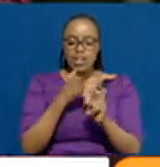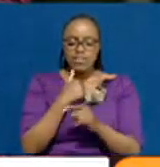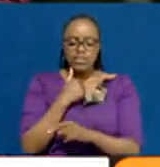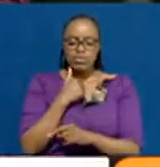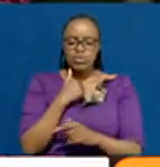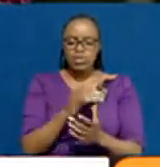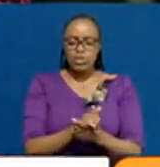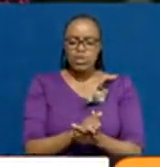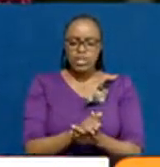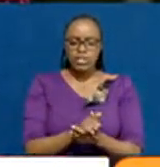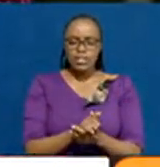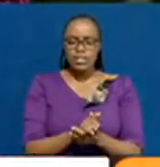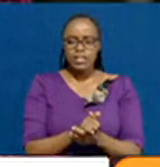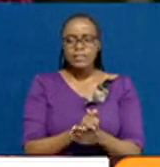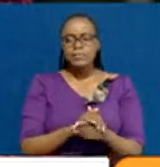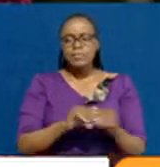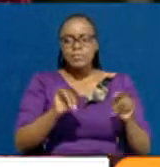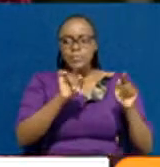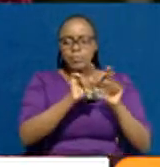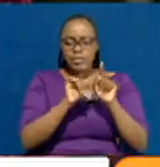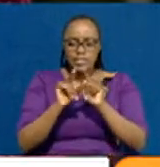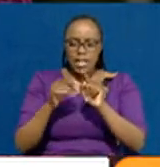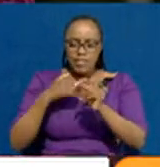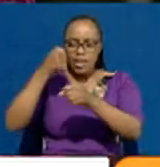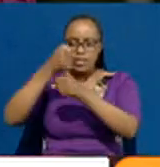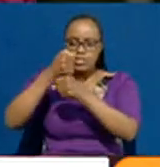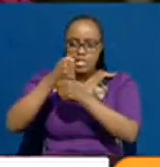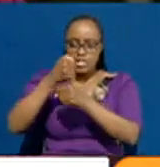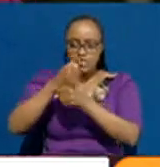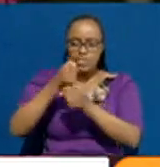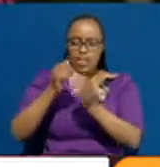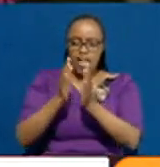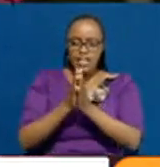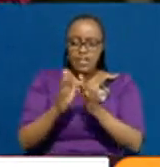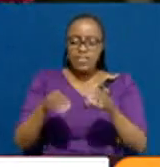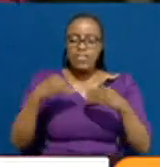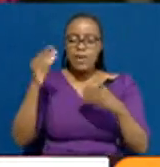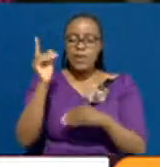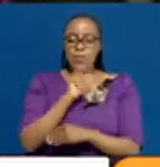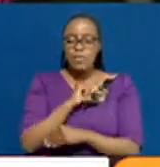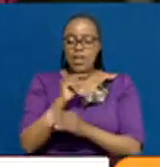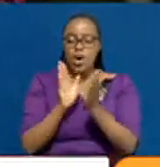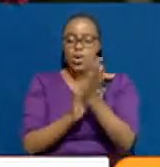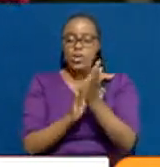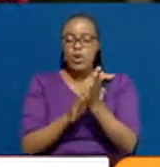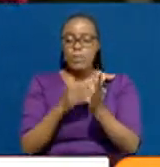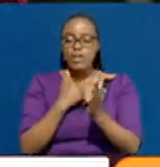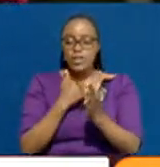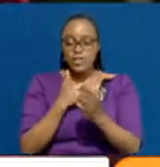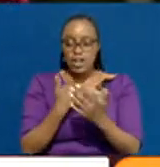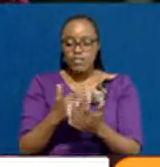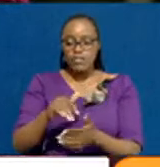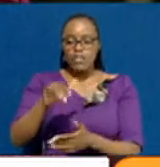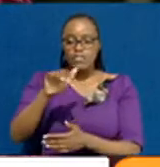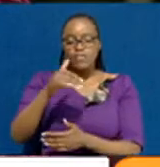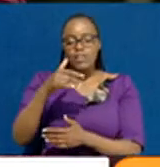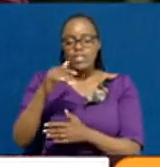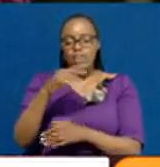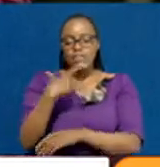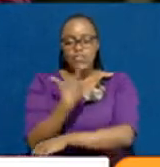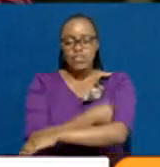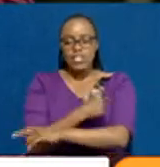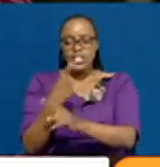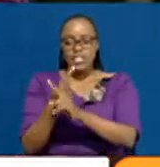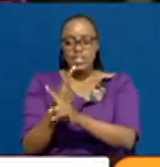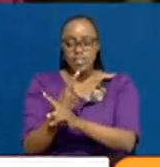we currently have, and in Kenya we are administering, we've made a recommendation on 5 vaccines. So we have